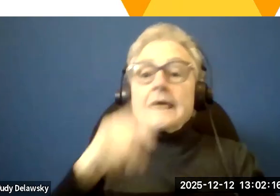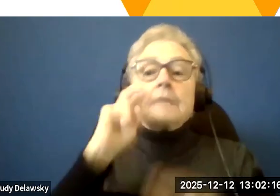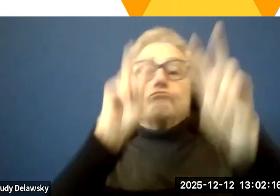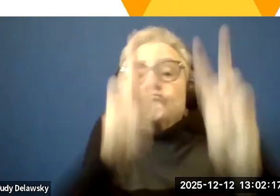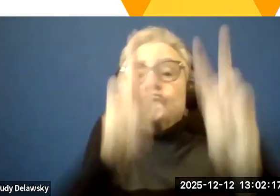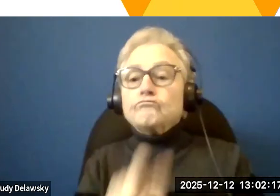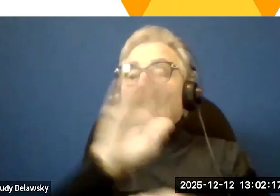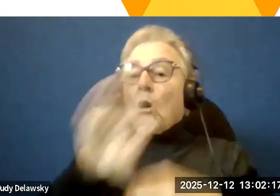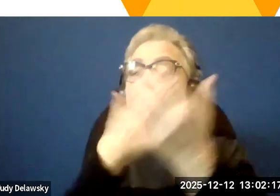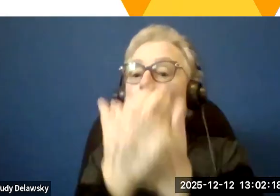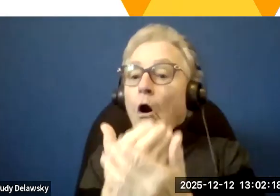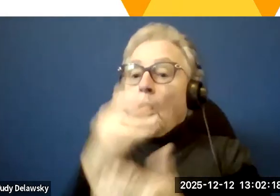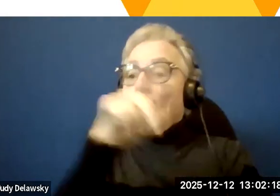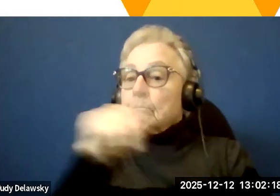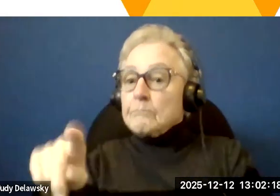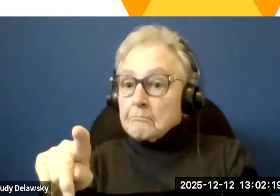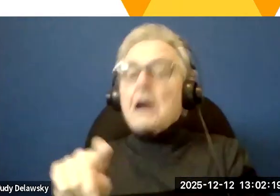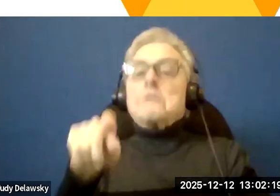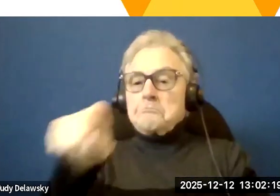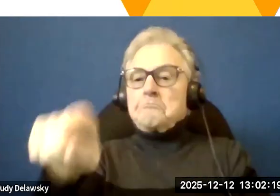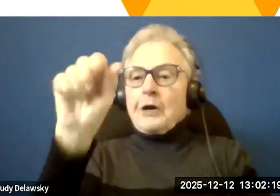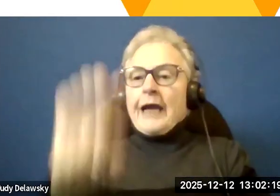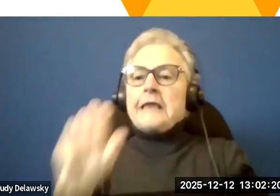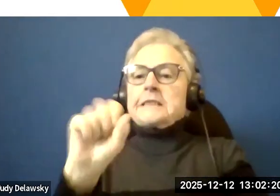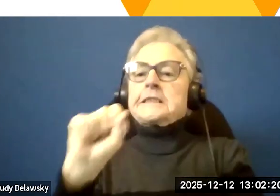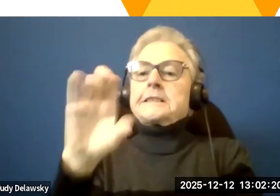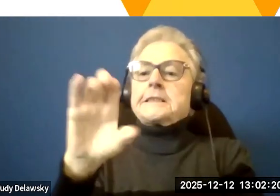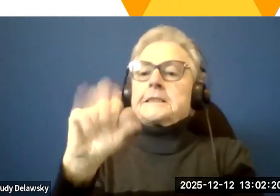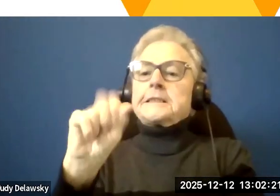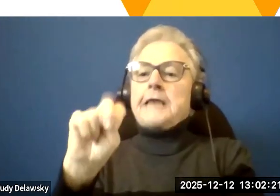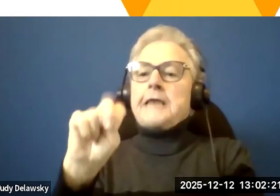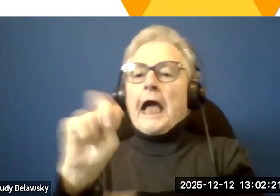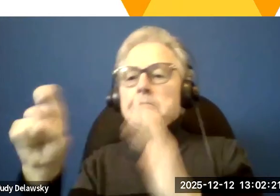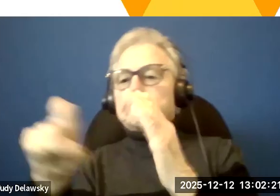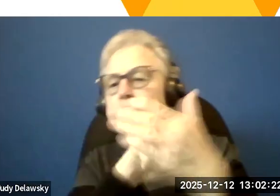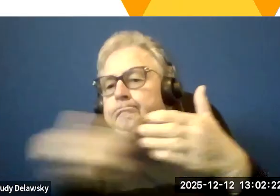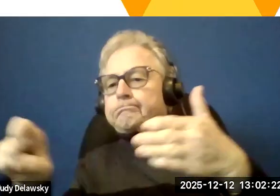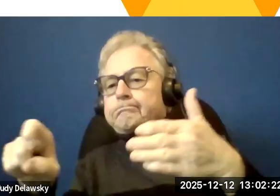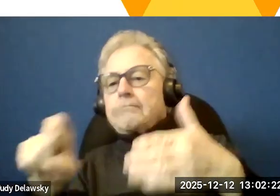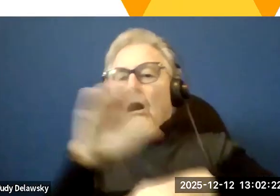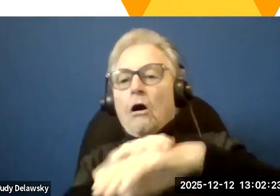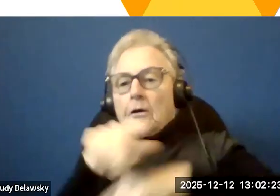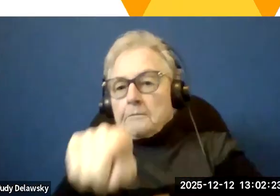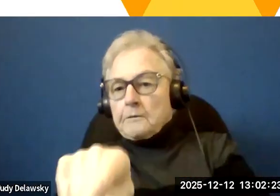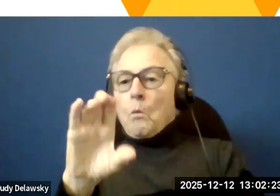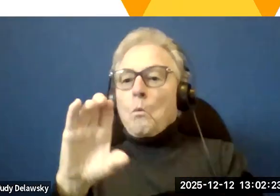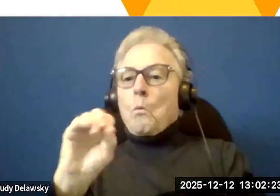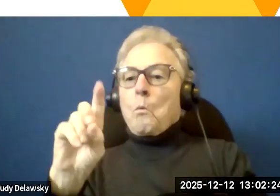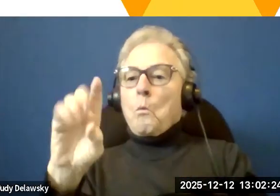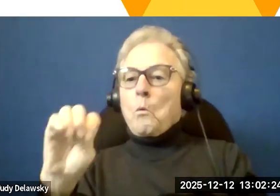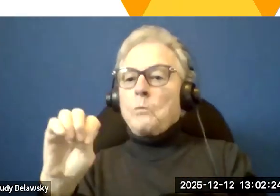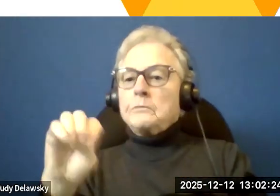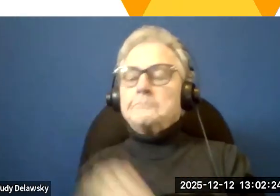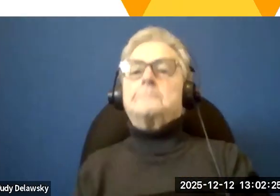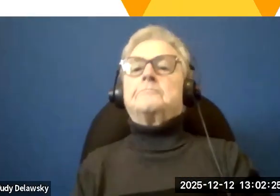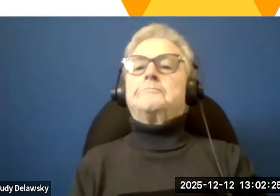you can scan that code on the right-hand side there, and it'll take you to slides. They are not yet